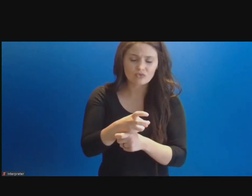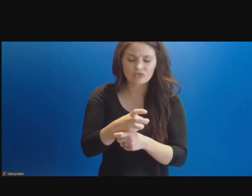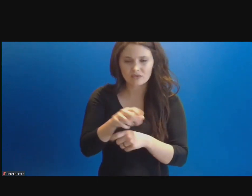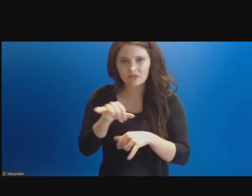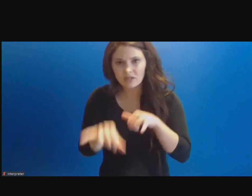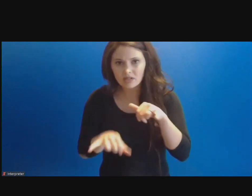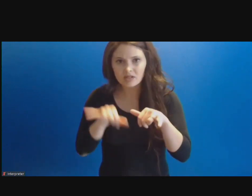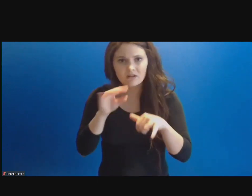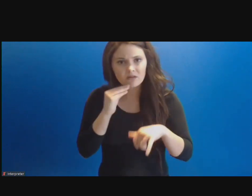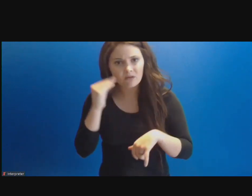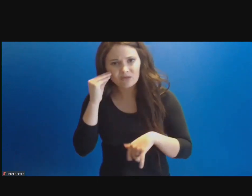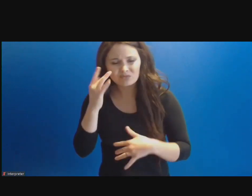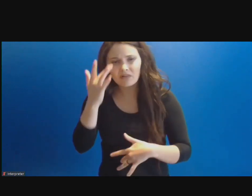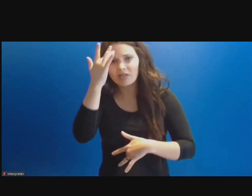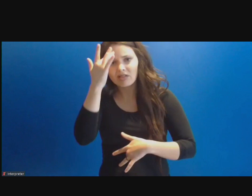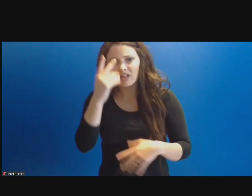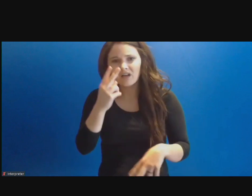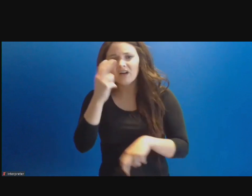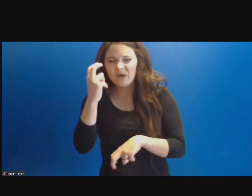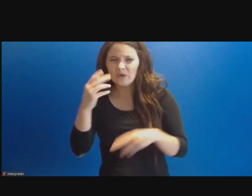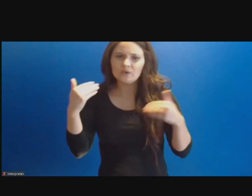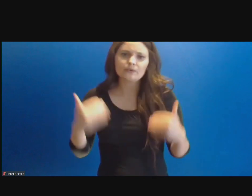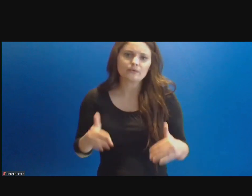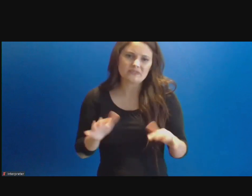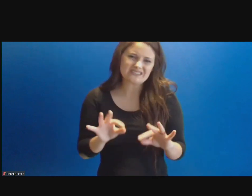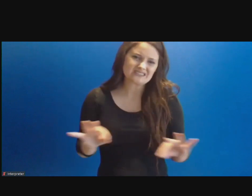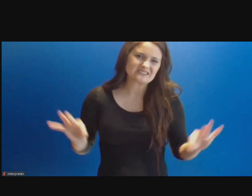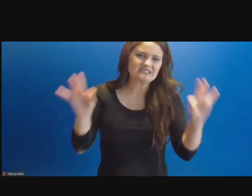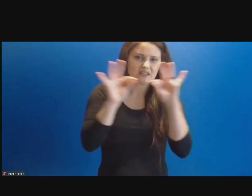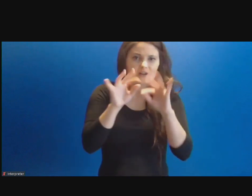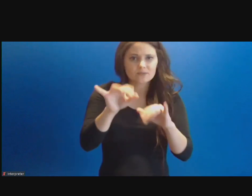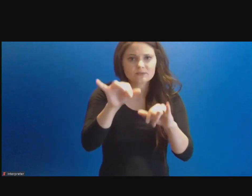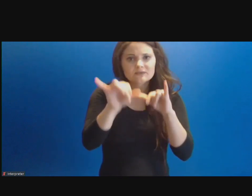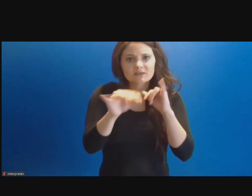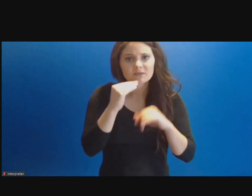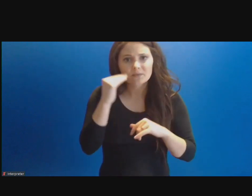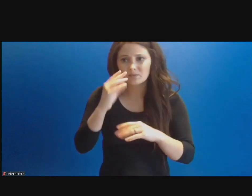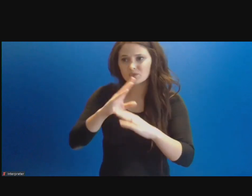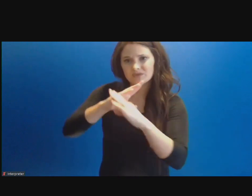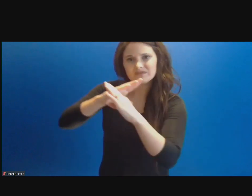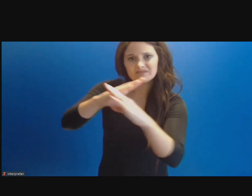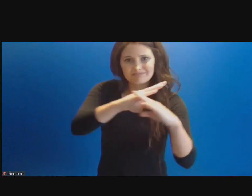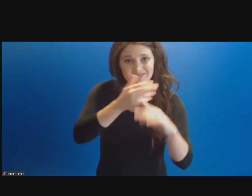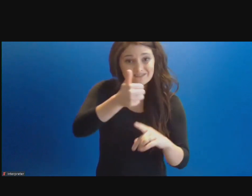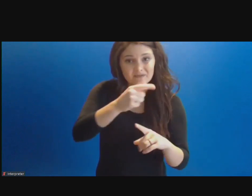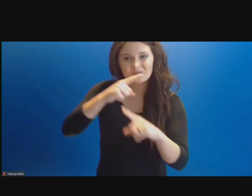when you're sick, but this step is critical to keeping the community healthy.